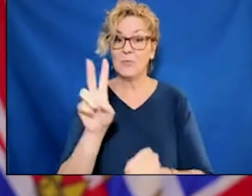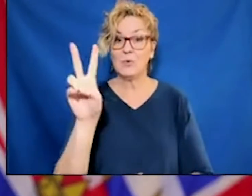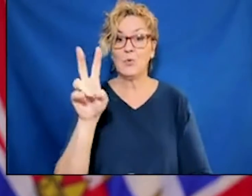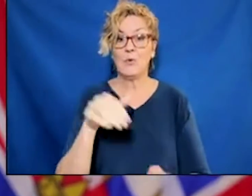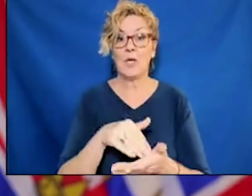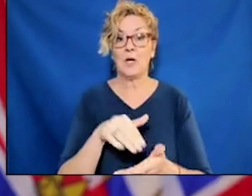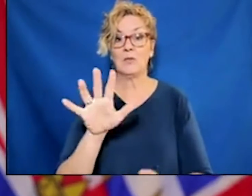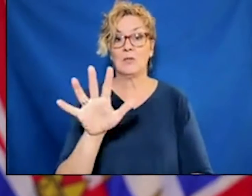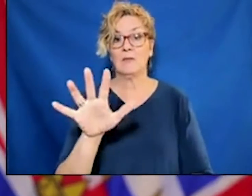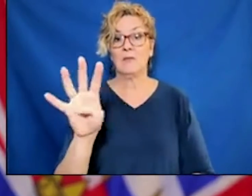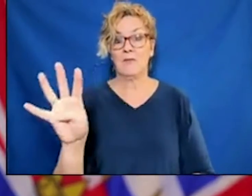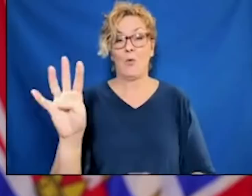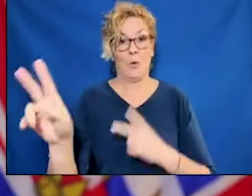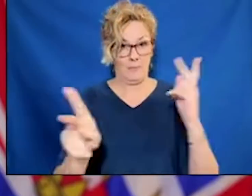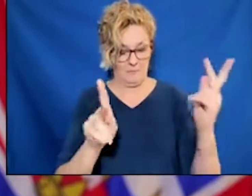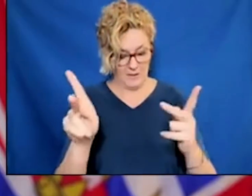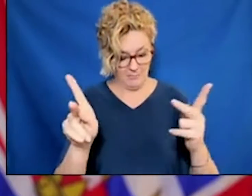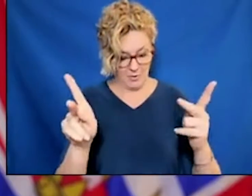staff.